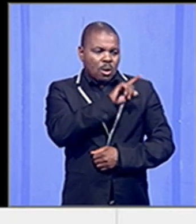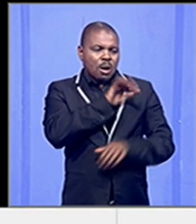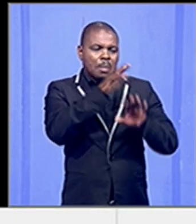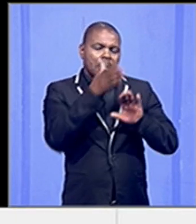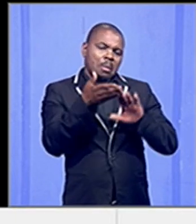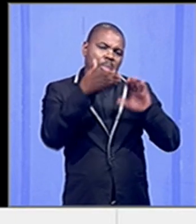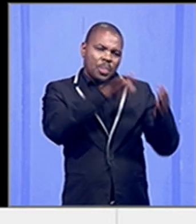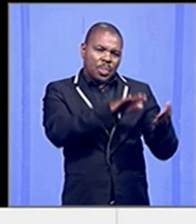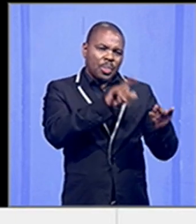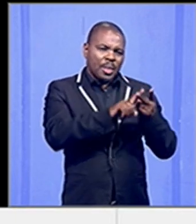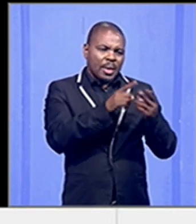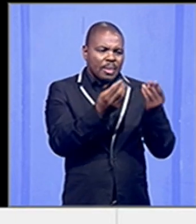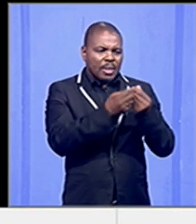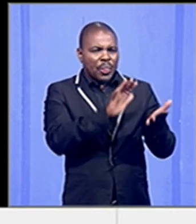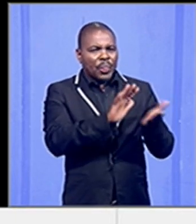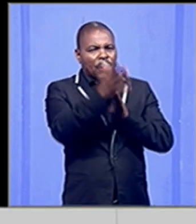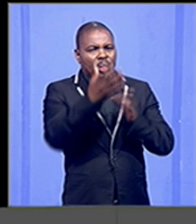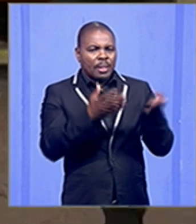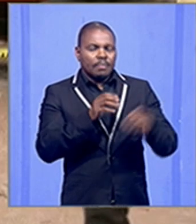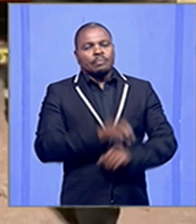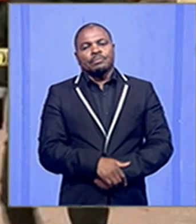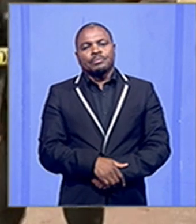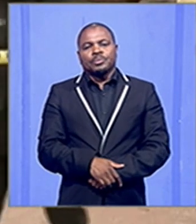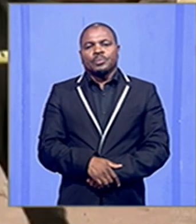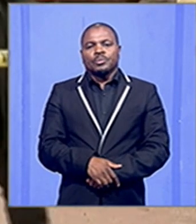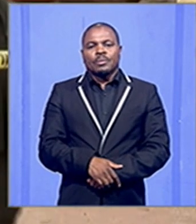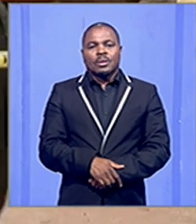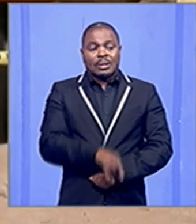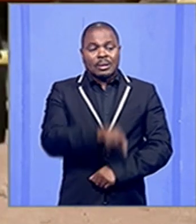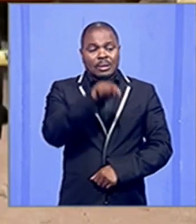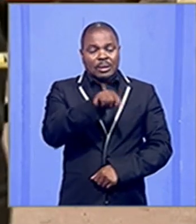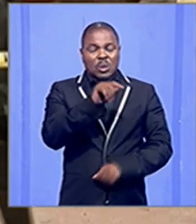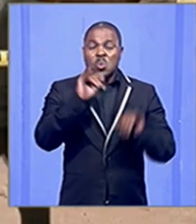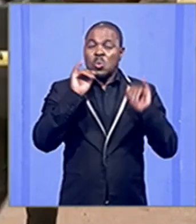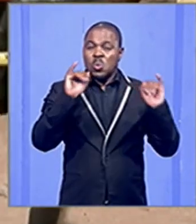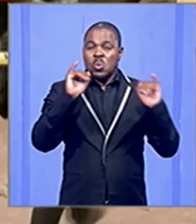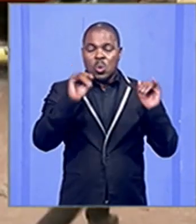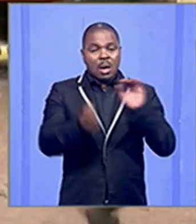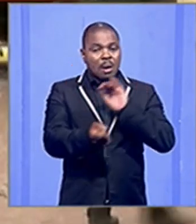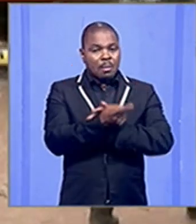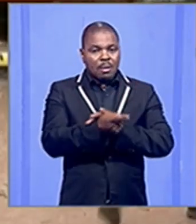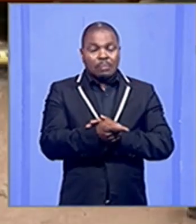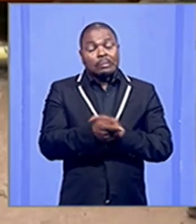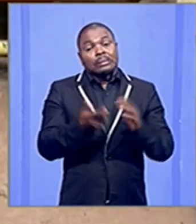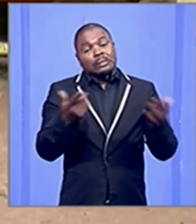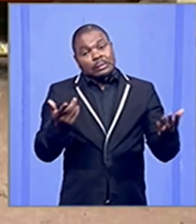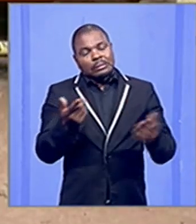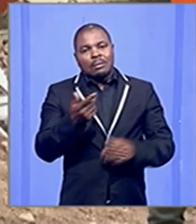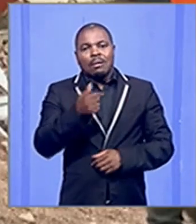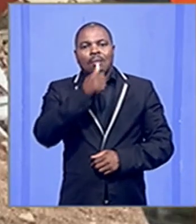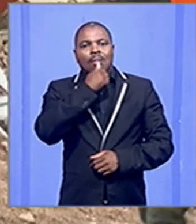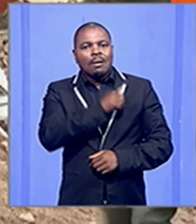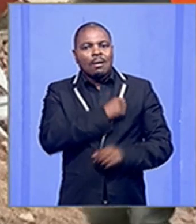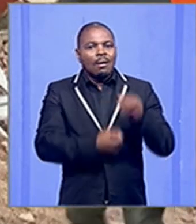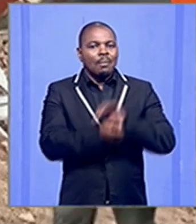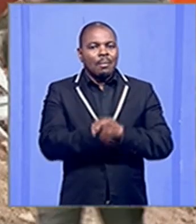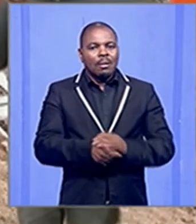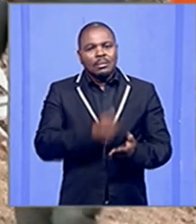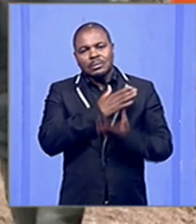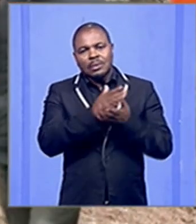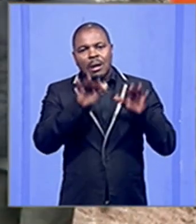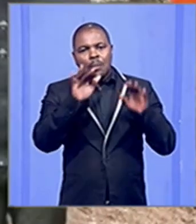and destruction of property. Ketsahalong ena e soto mehlolo e ya etsahala. Mona batho ba bang